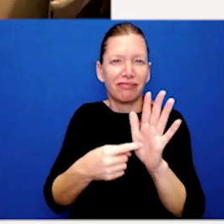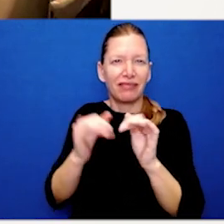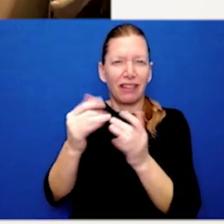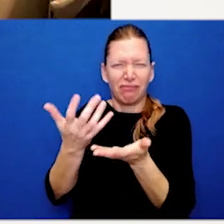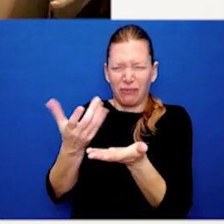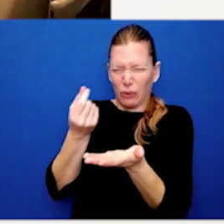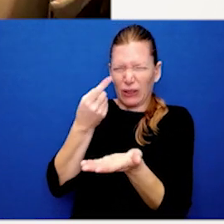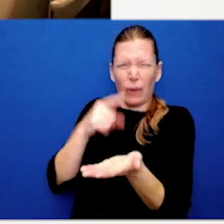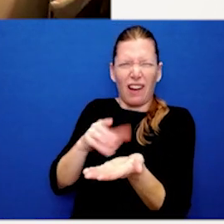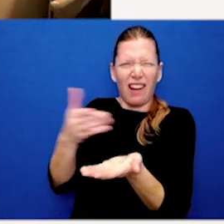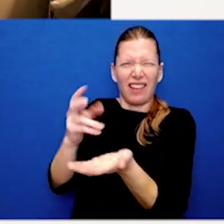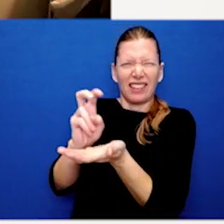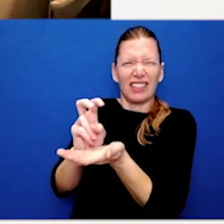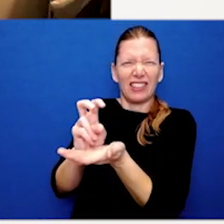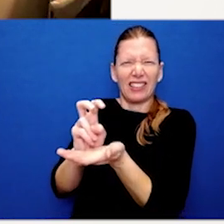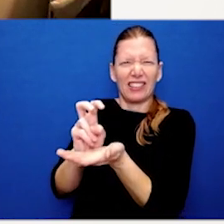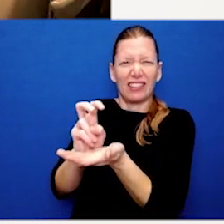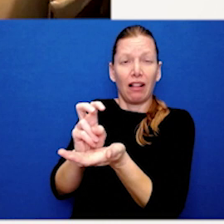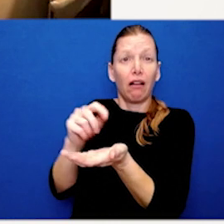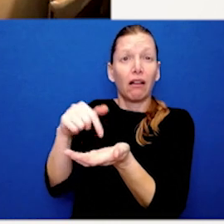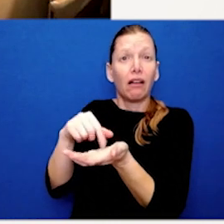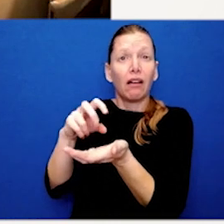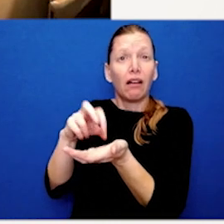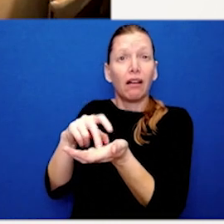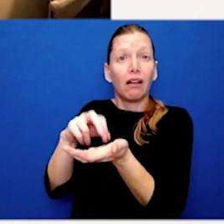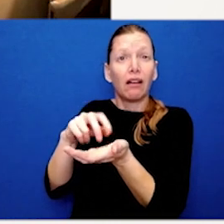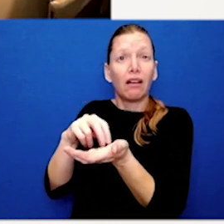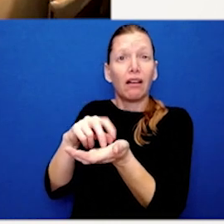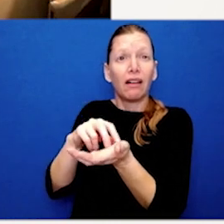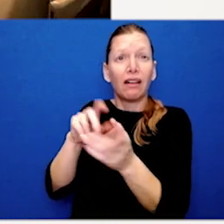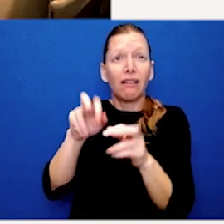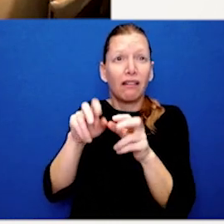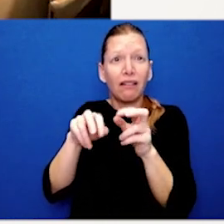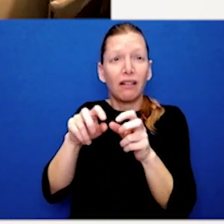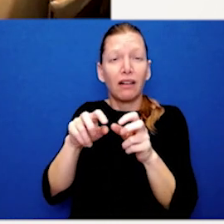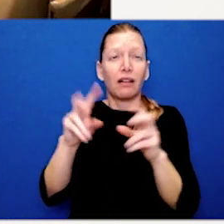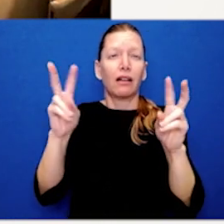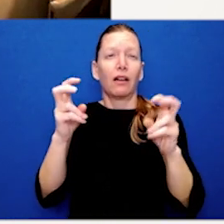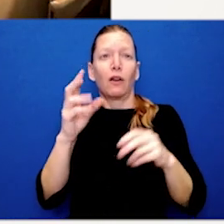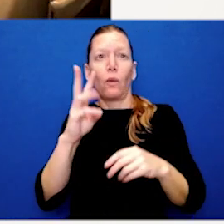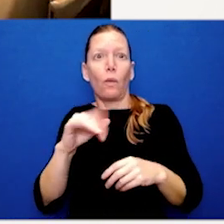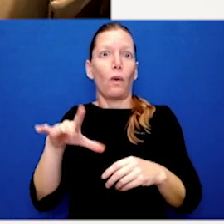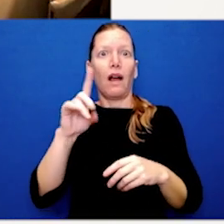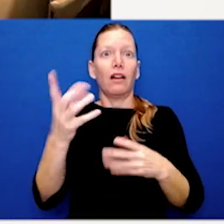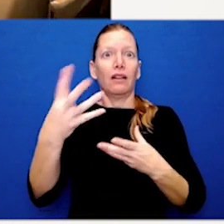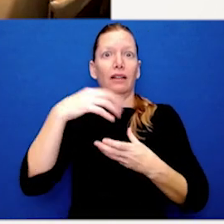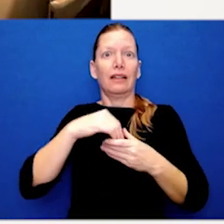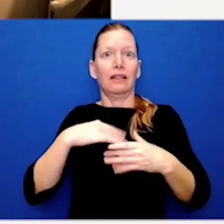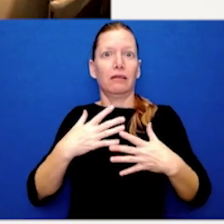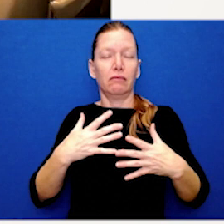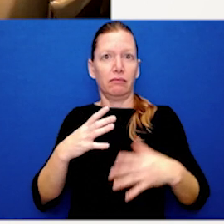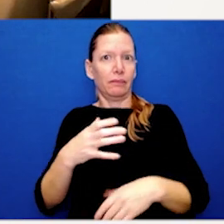And who knows what's going on here, right? I don't know. But then his little feet, right? The wildness in him was